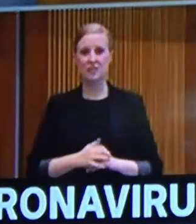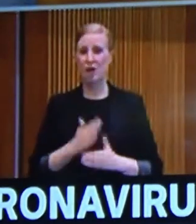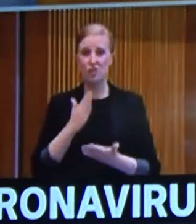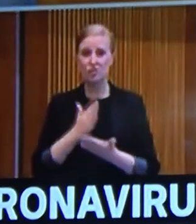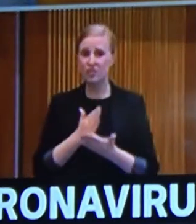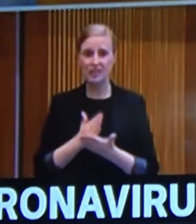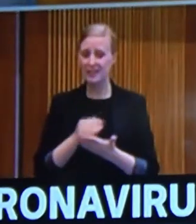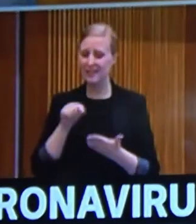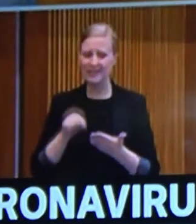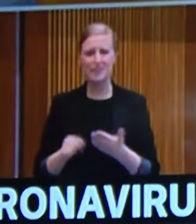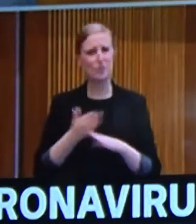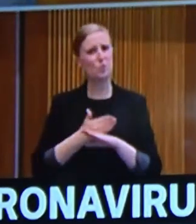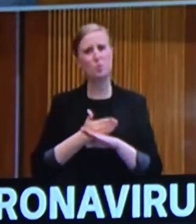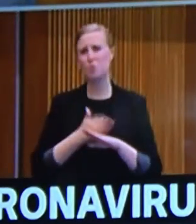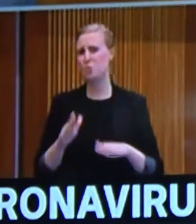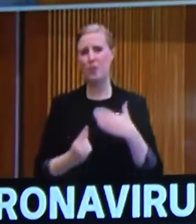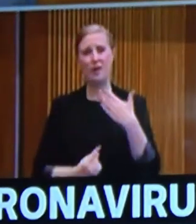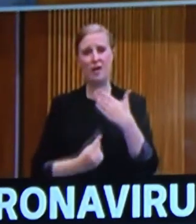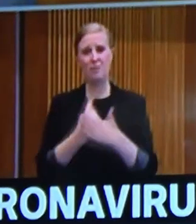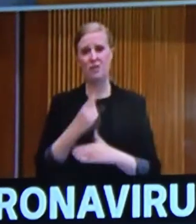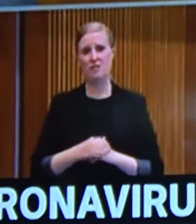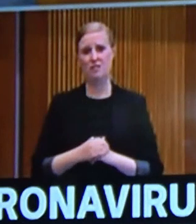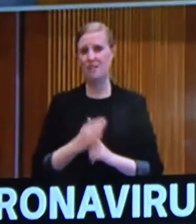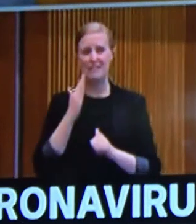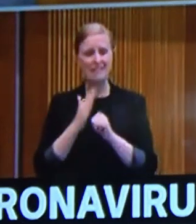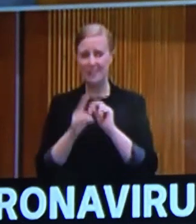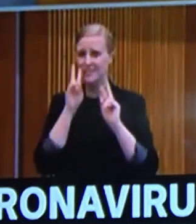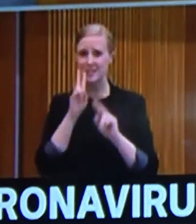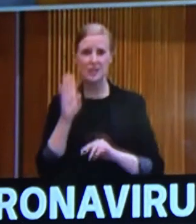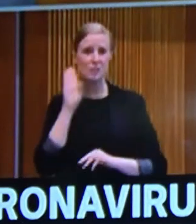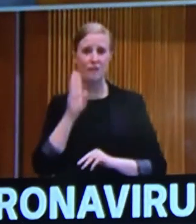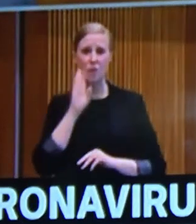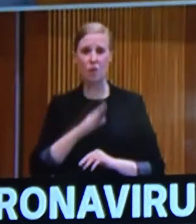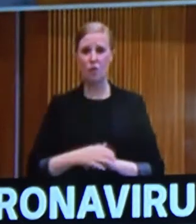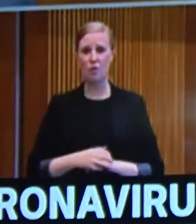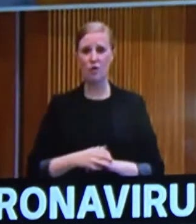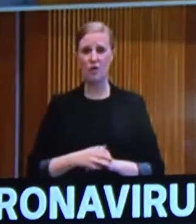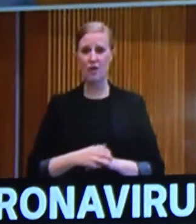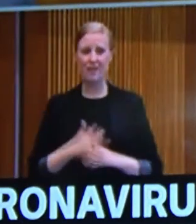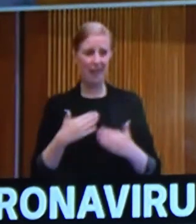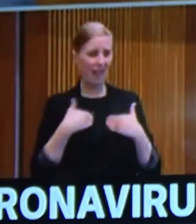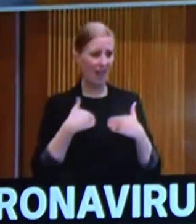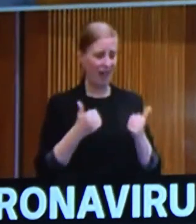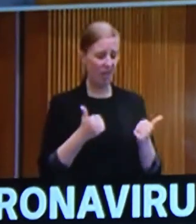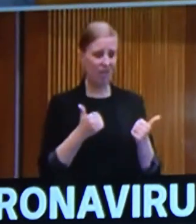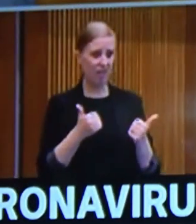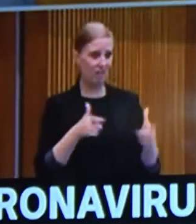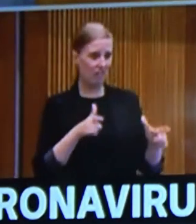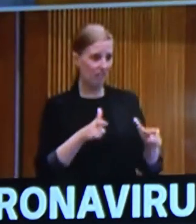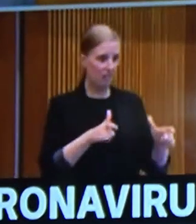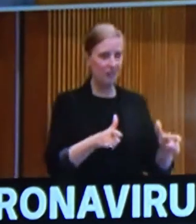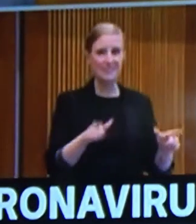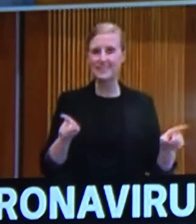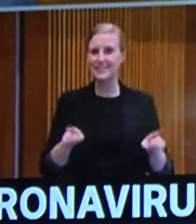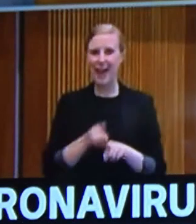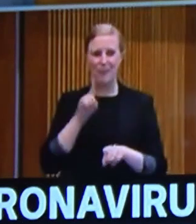when everybody's been dealing with massive pressures on their economic, social and health systems all at the same